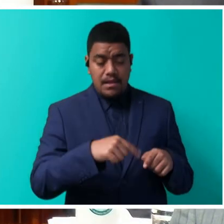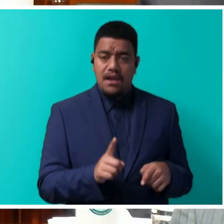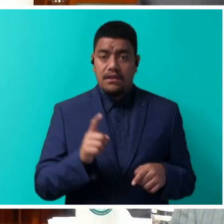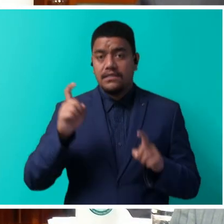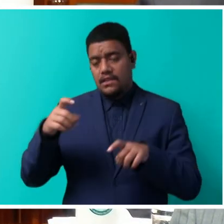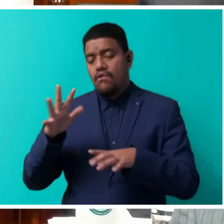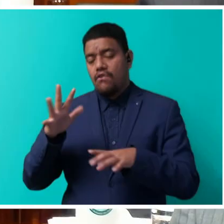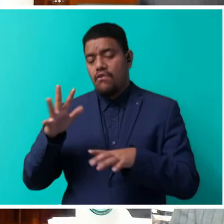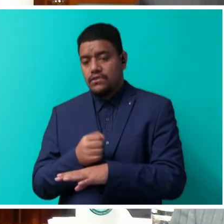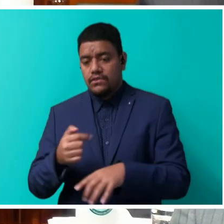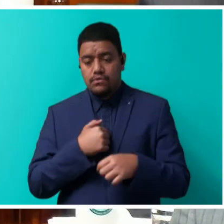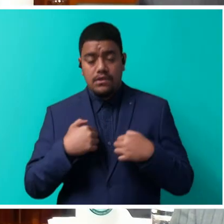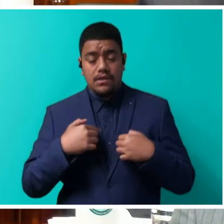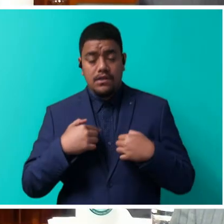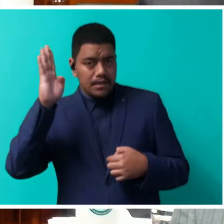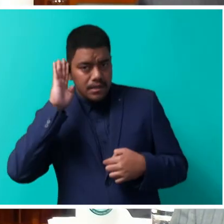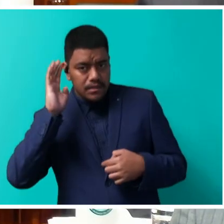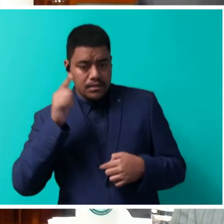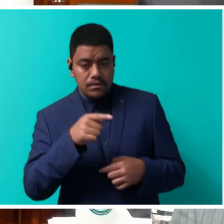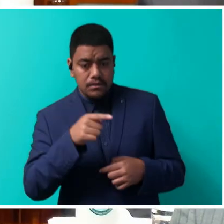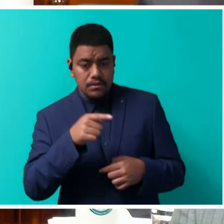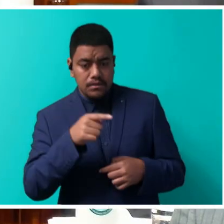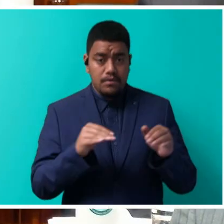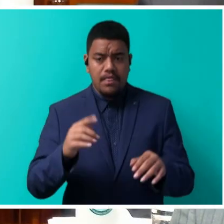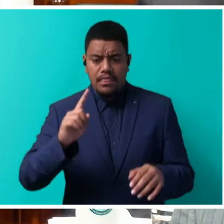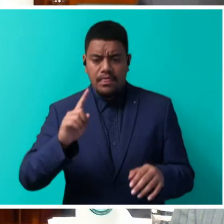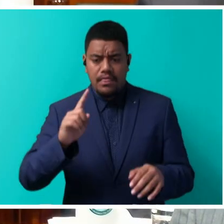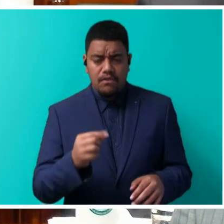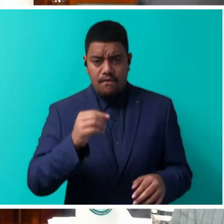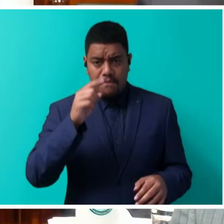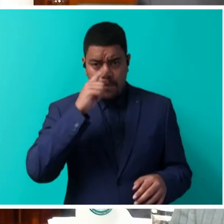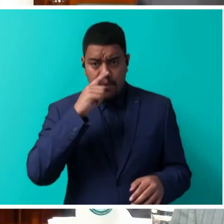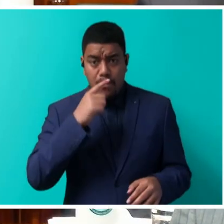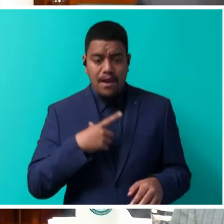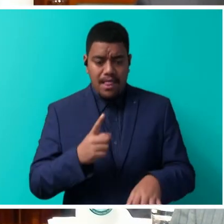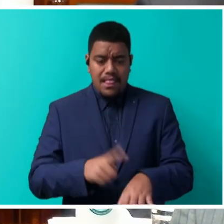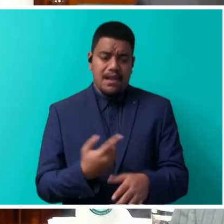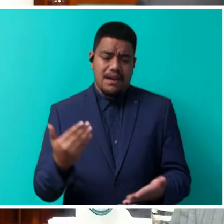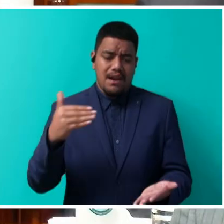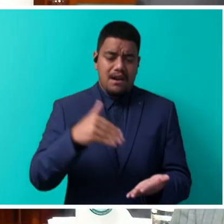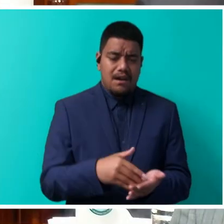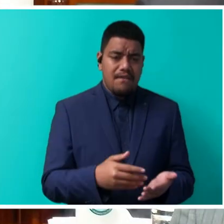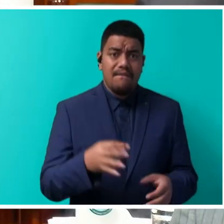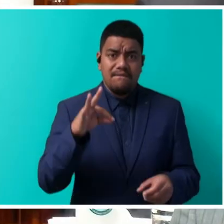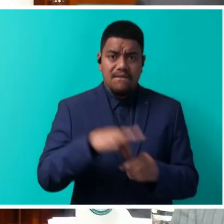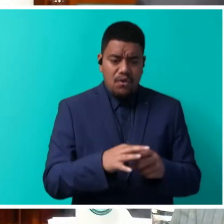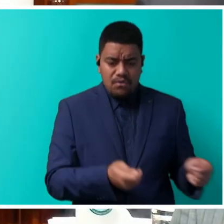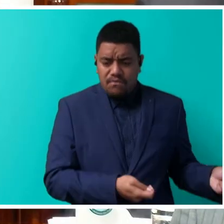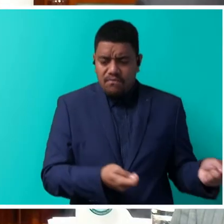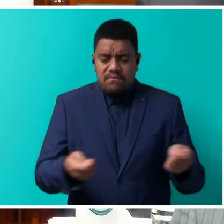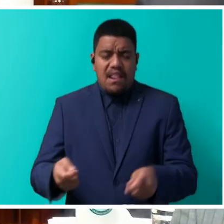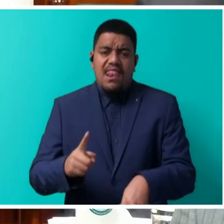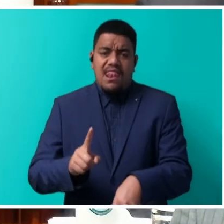We listened to the first-hand account of non-participation of thousands of our people due to the late arrival of ballot papers in the last election, Mr.